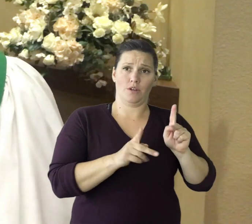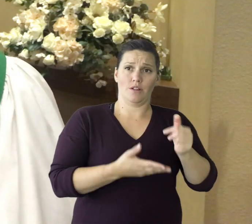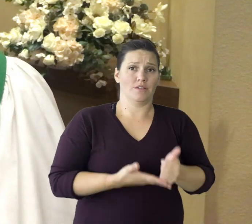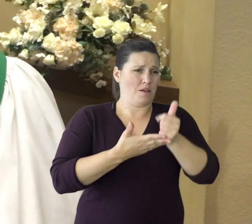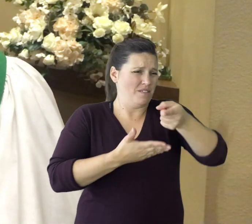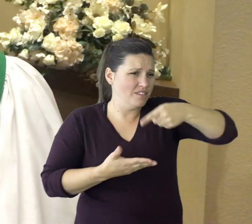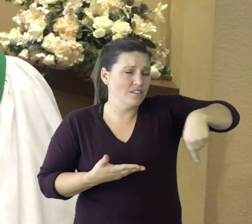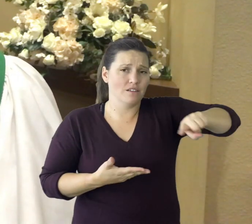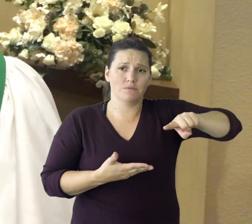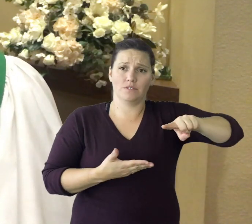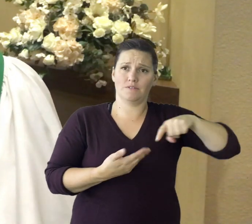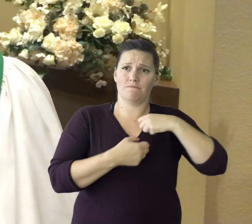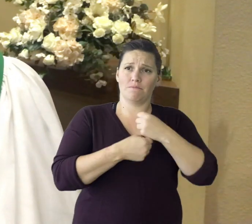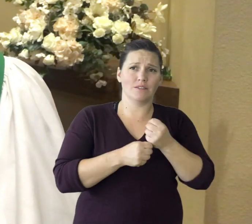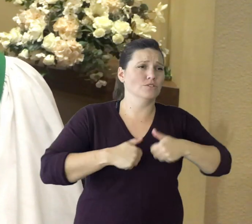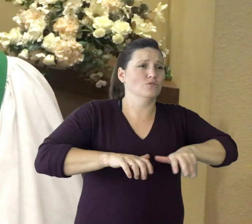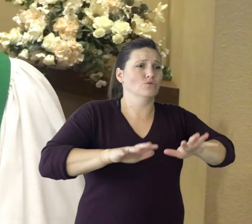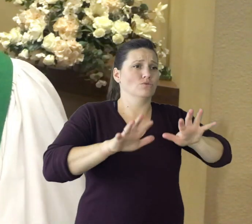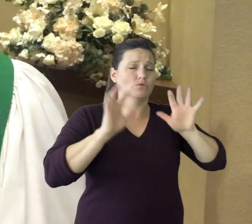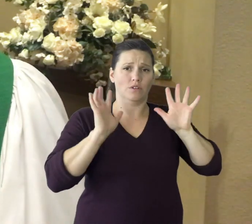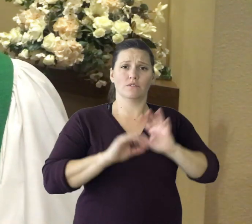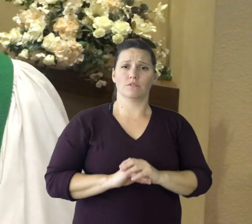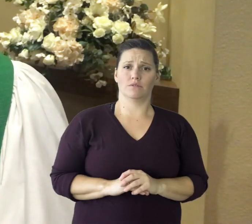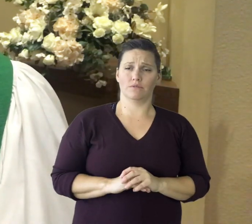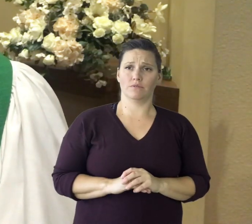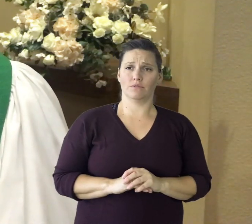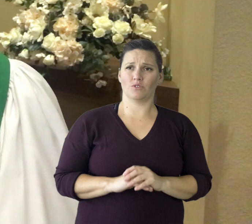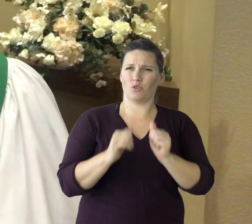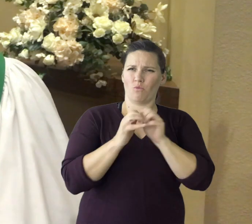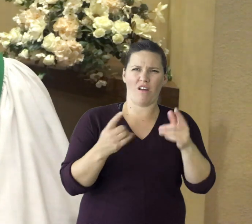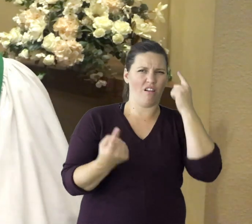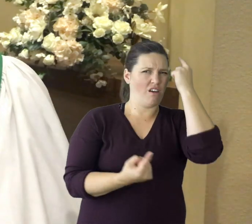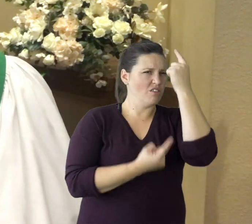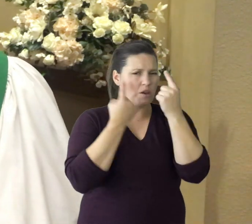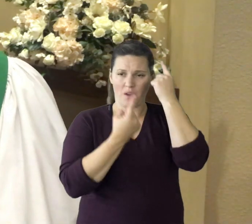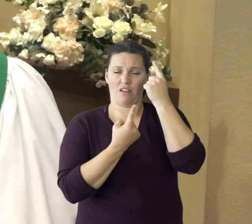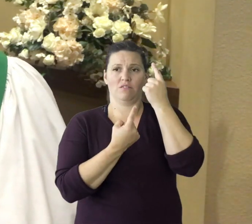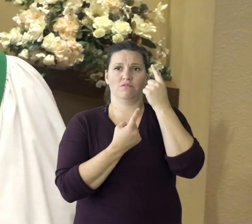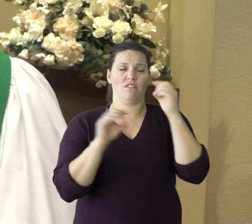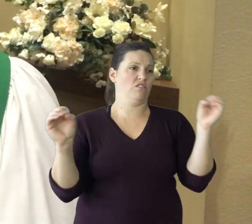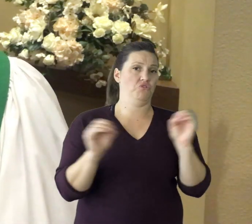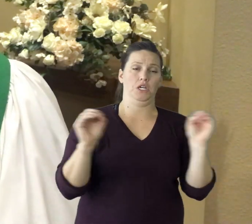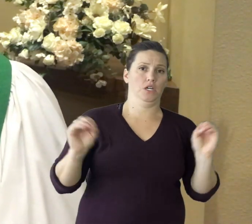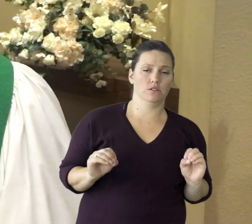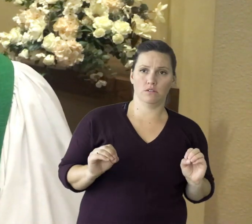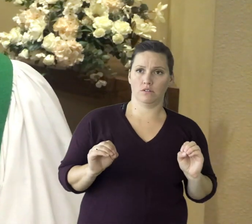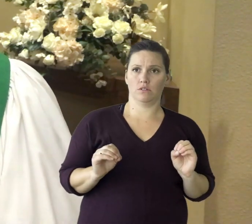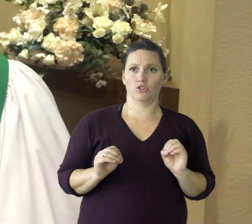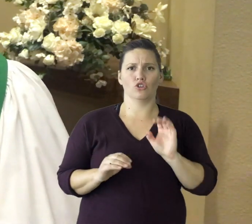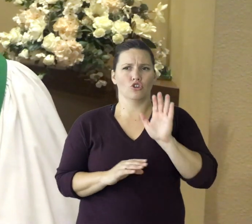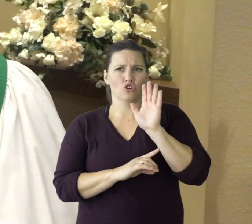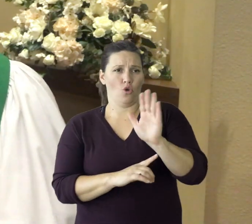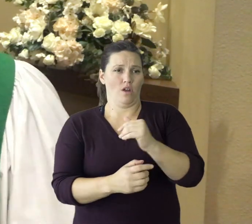people, to help them, to make sacrifices for them, without thinking about anything in